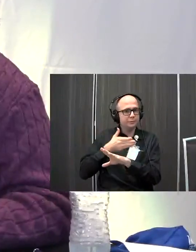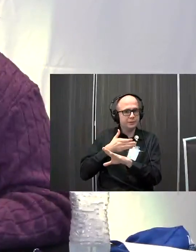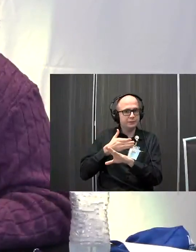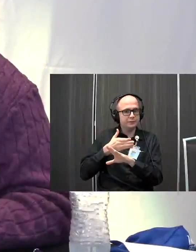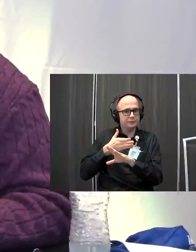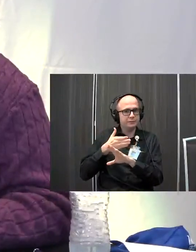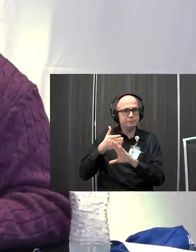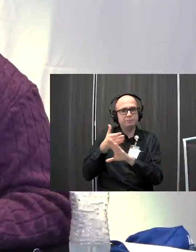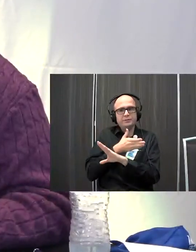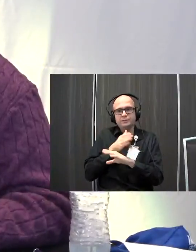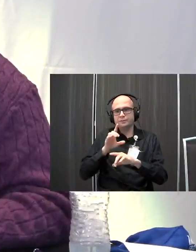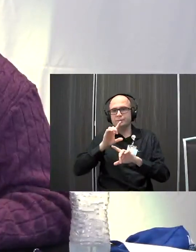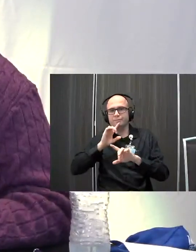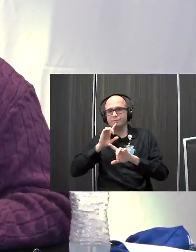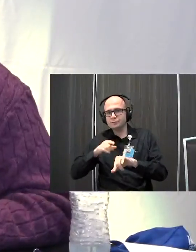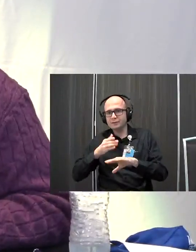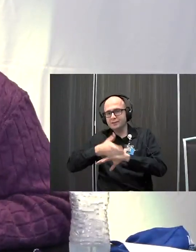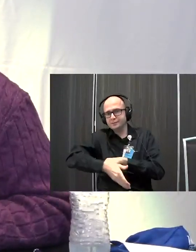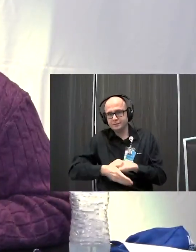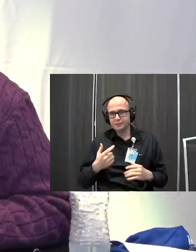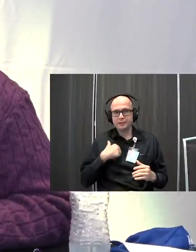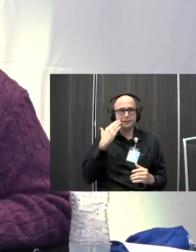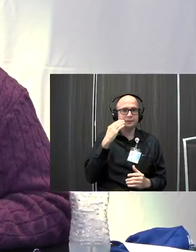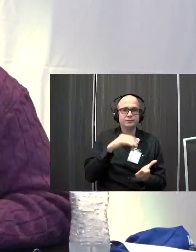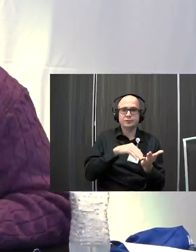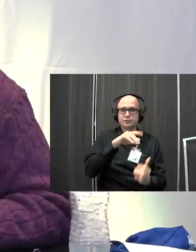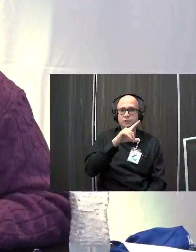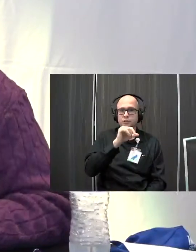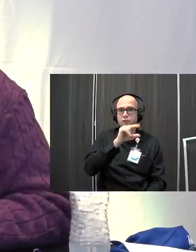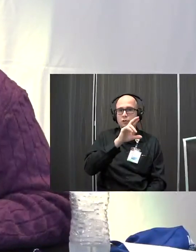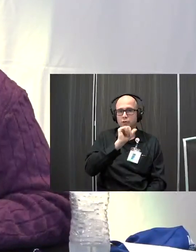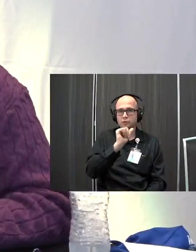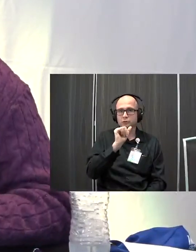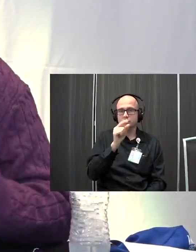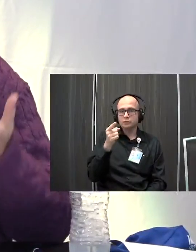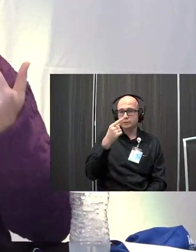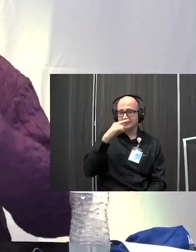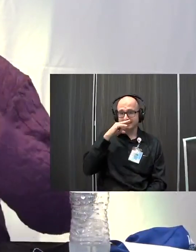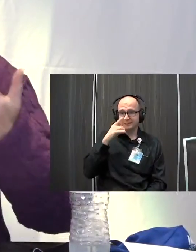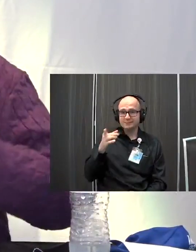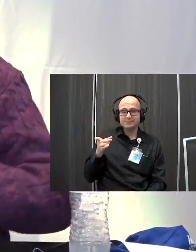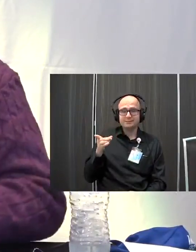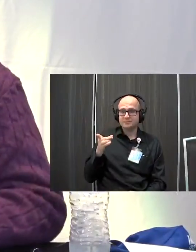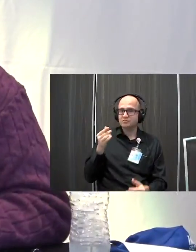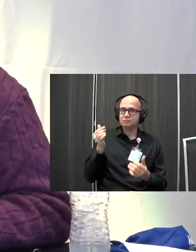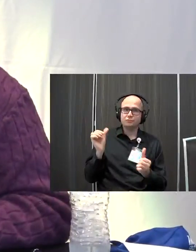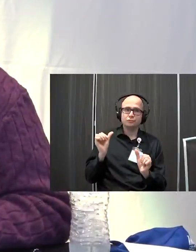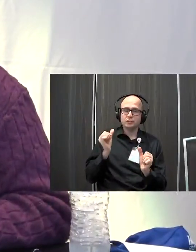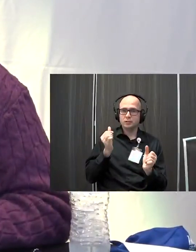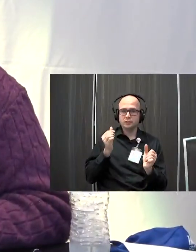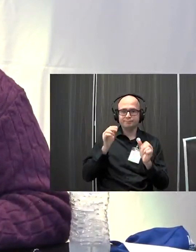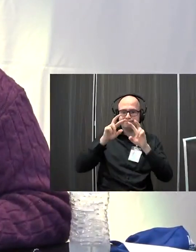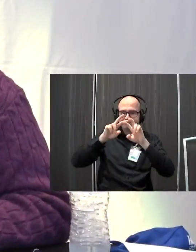rather than be reactive to them. And I think that I know was very Dr. Lord helpful. works a lot with kids who are trying to sort